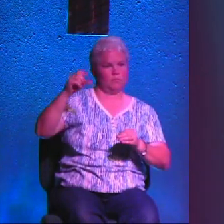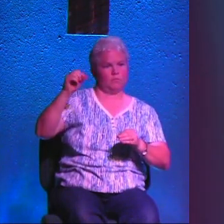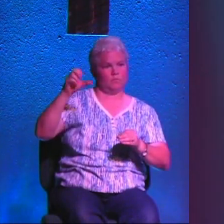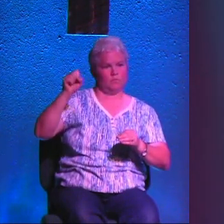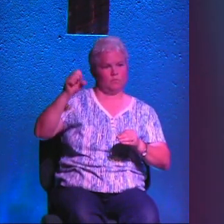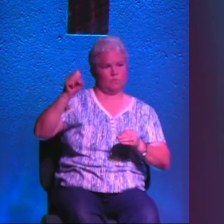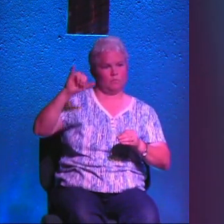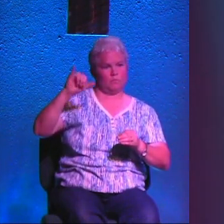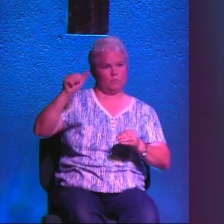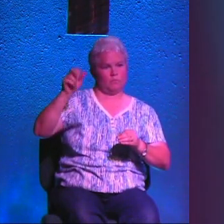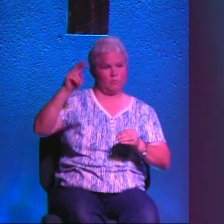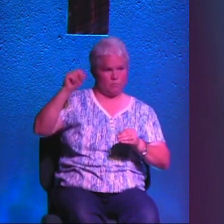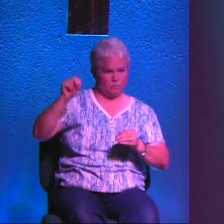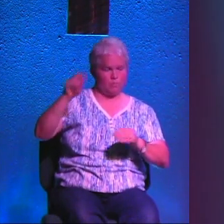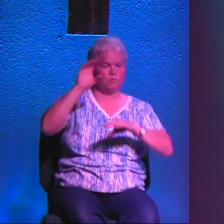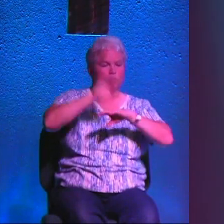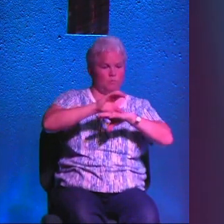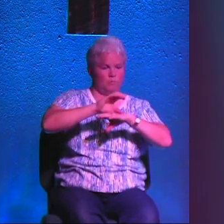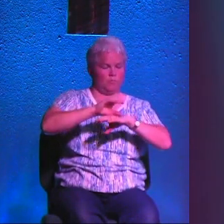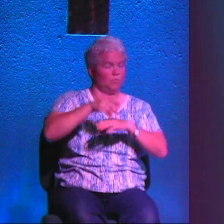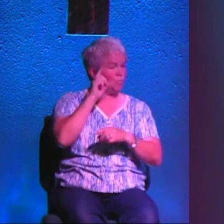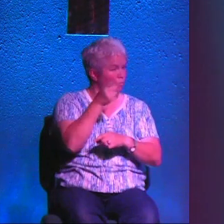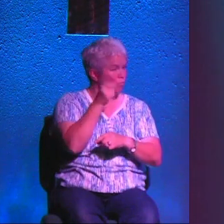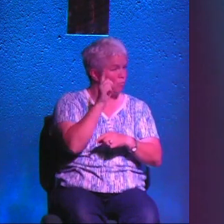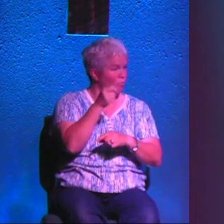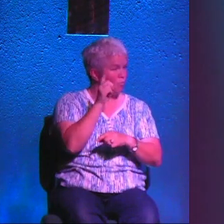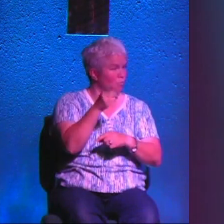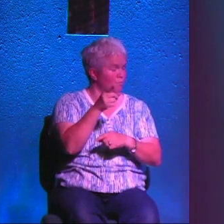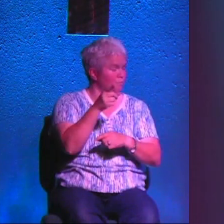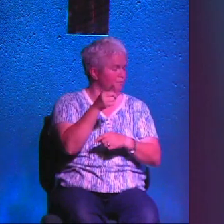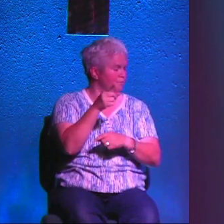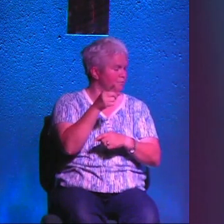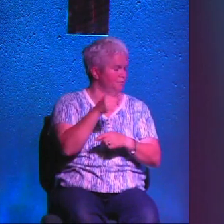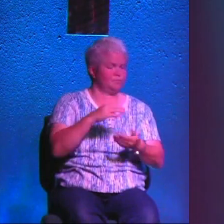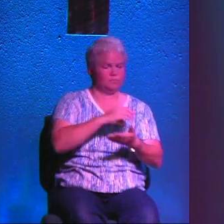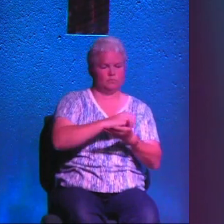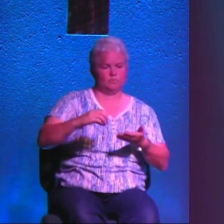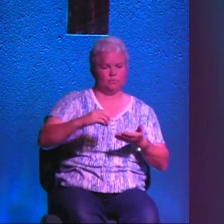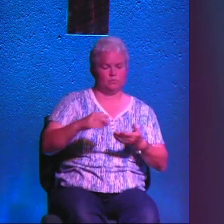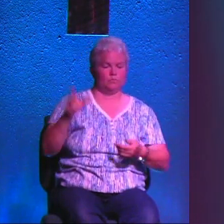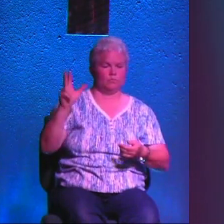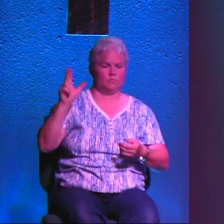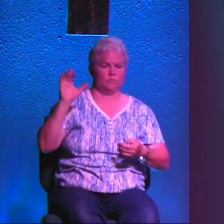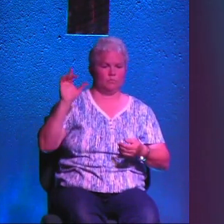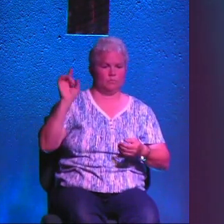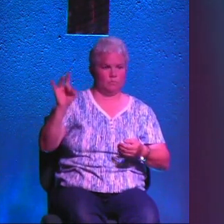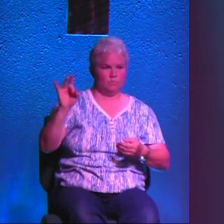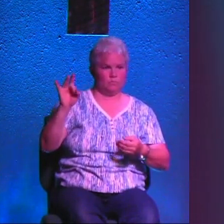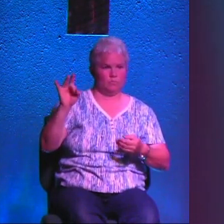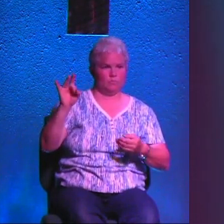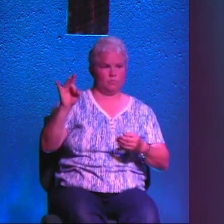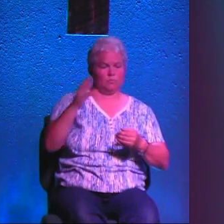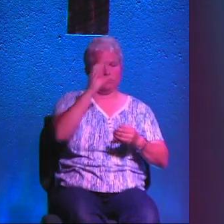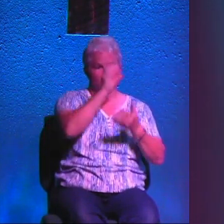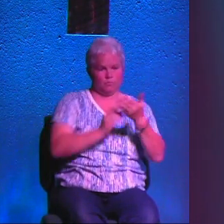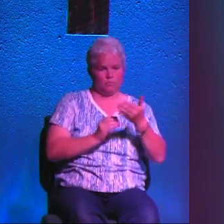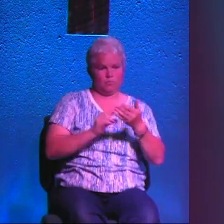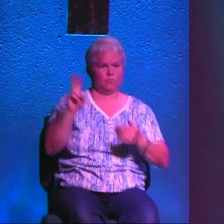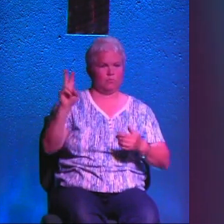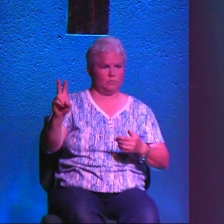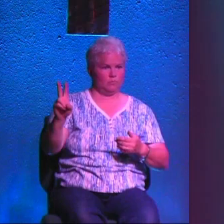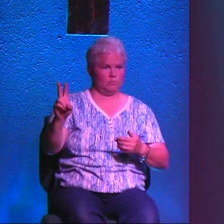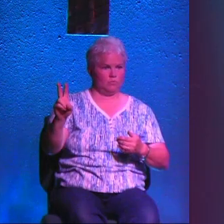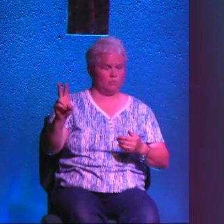And really, we find these warnings, they really start in verse 8 of chapter 2. So here's a